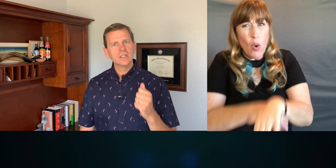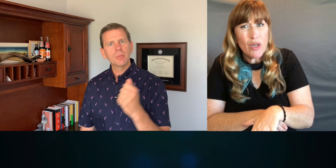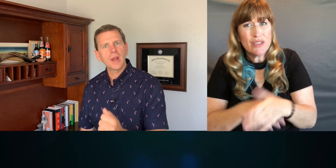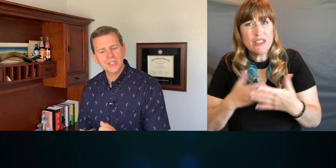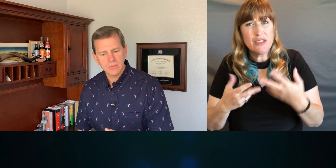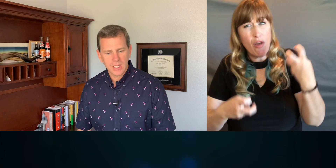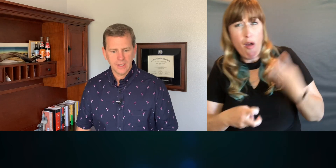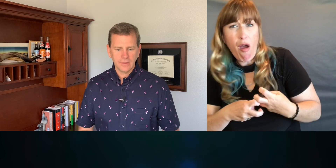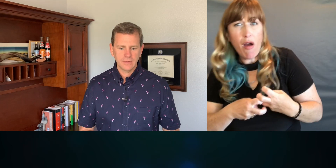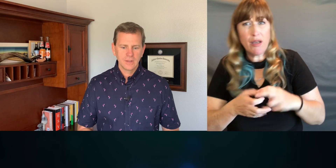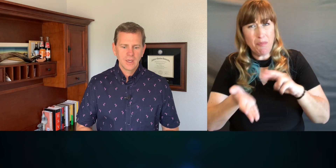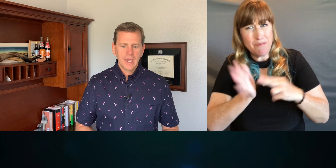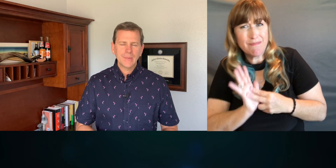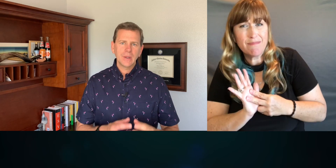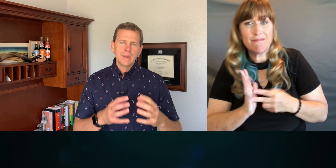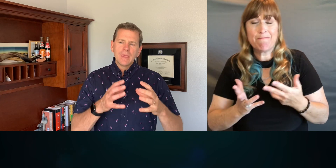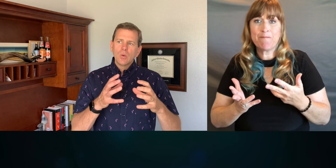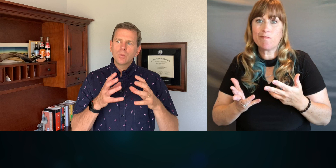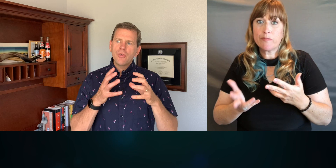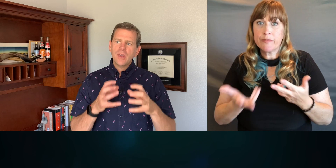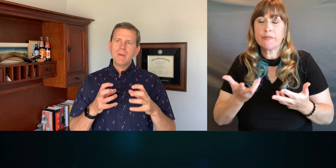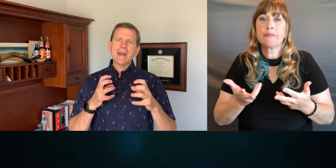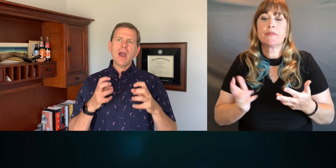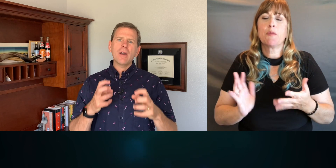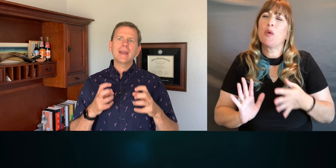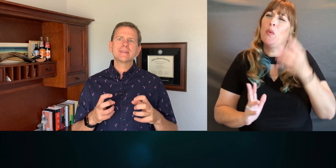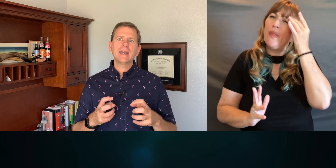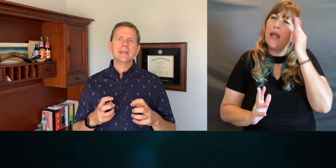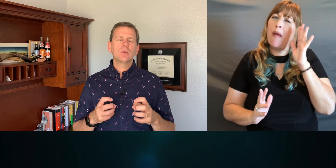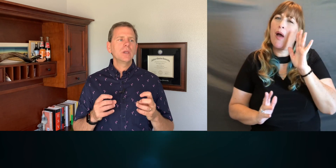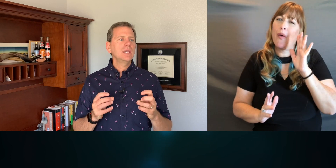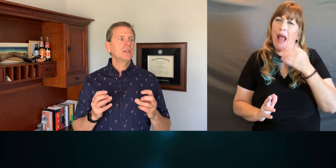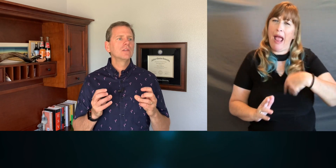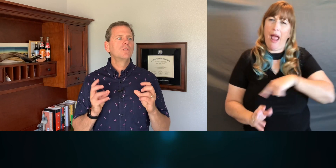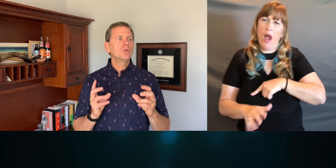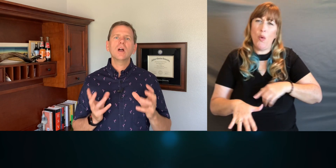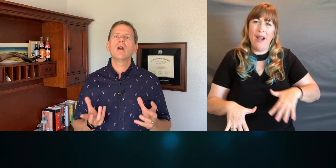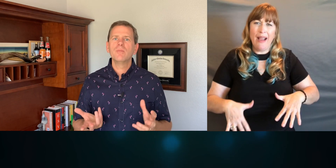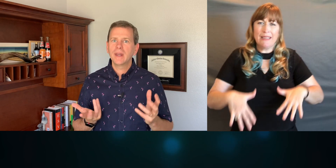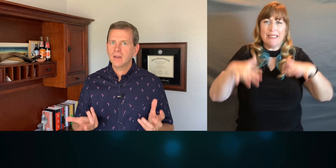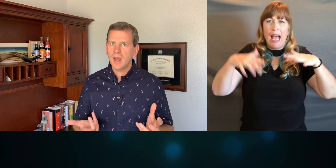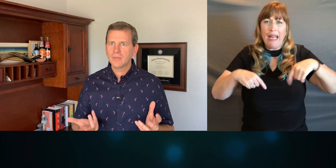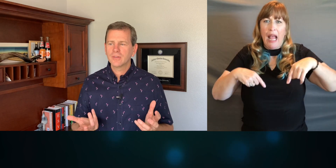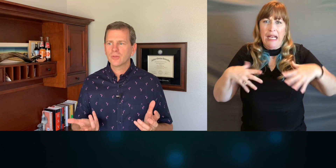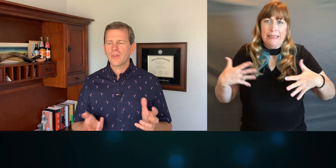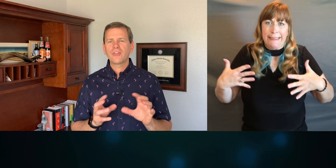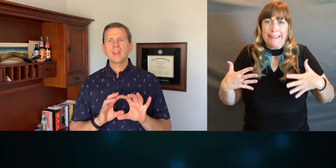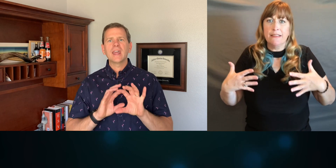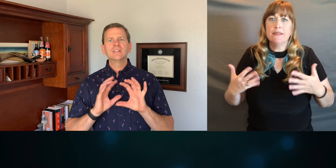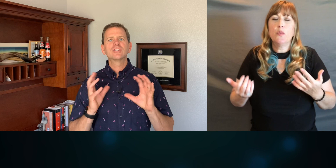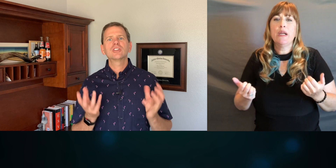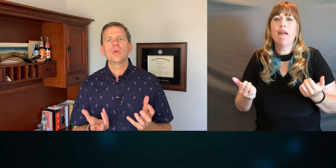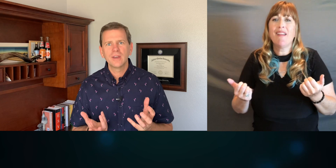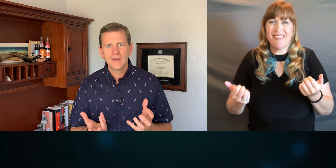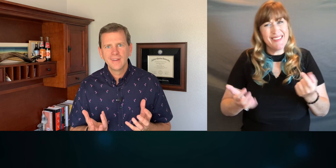There's deliberation behind it. And when we think about our anxiety, we do love many times to sort of sit